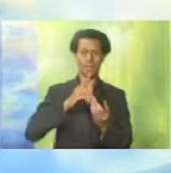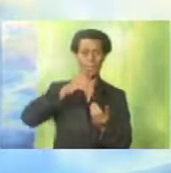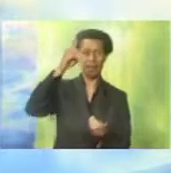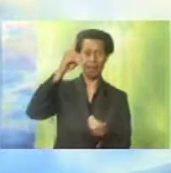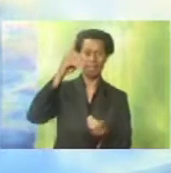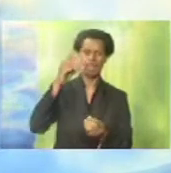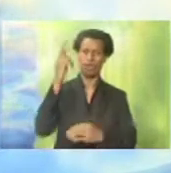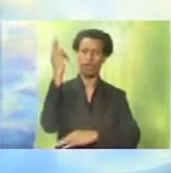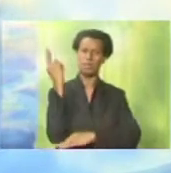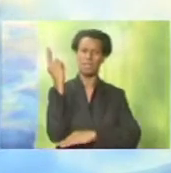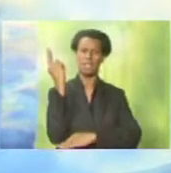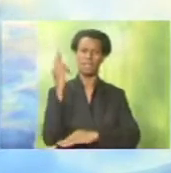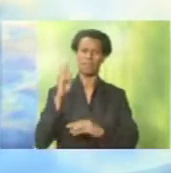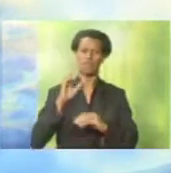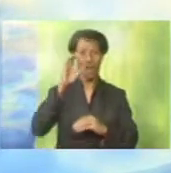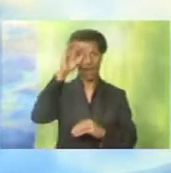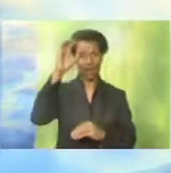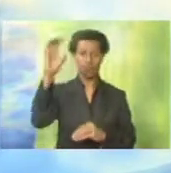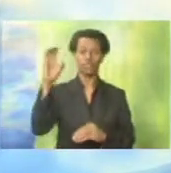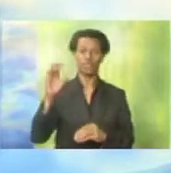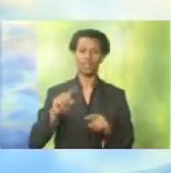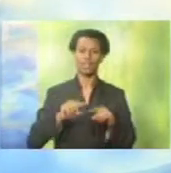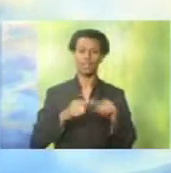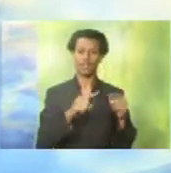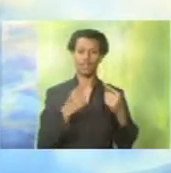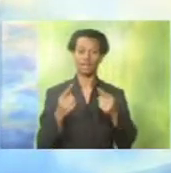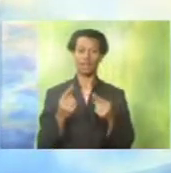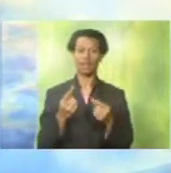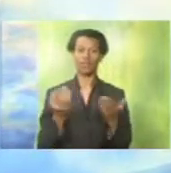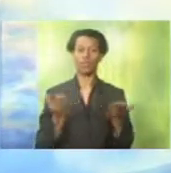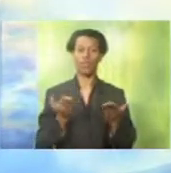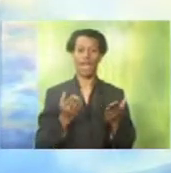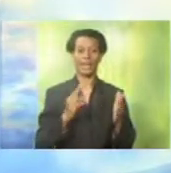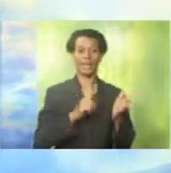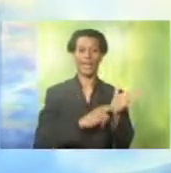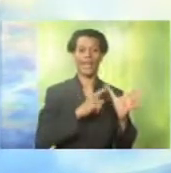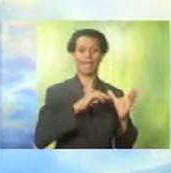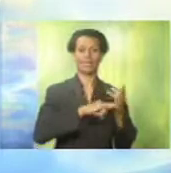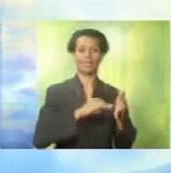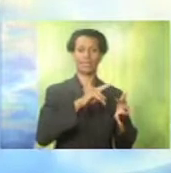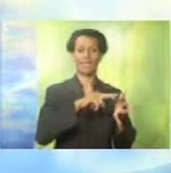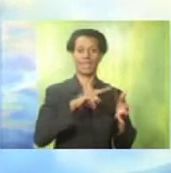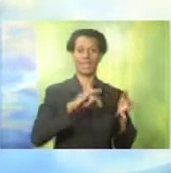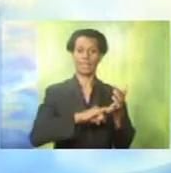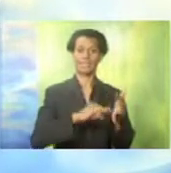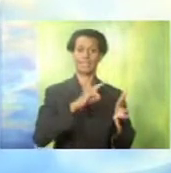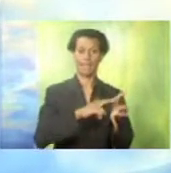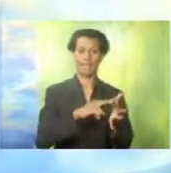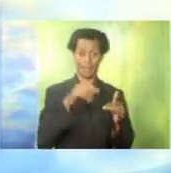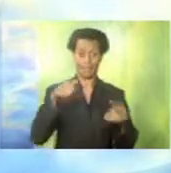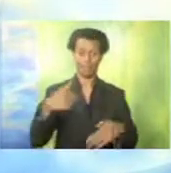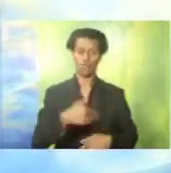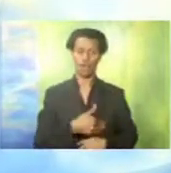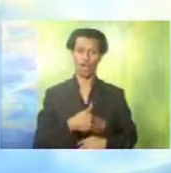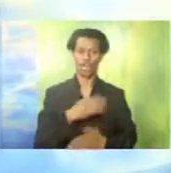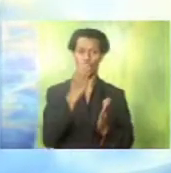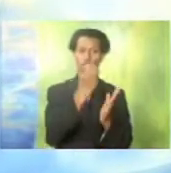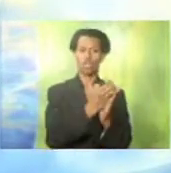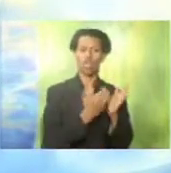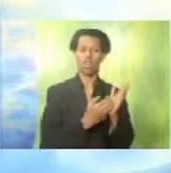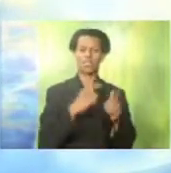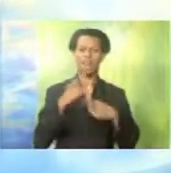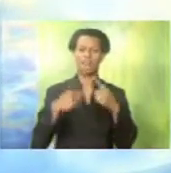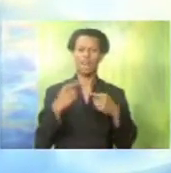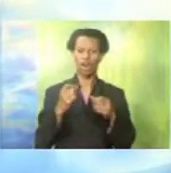Service Commission and the Ministry of Foreign Affairs at the Government Training Center in Nasese this morning. The courses are timely given